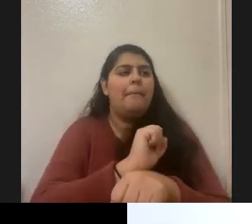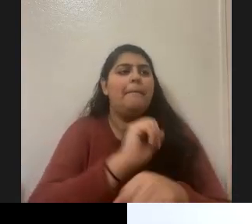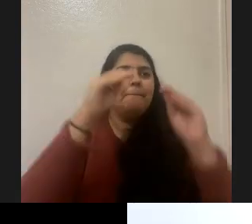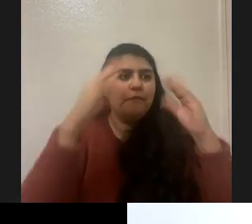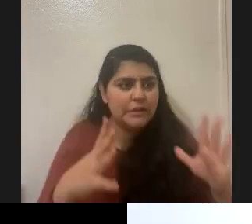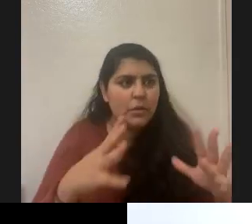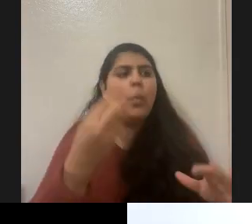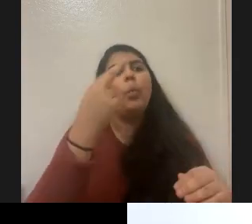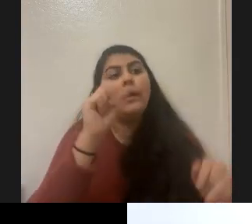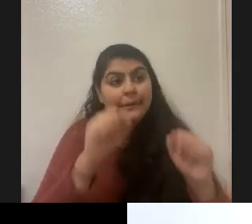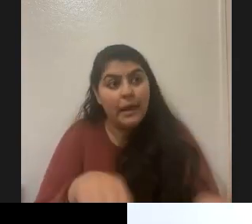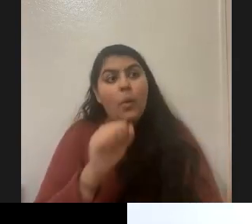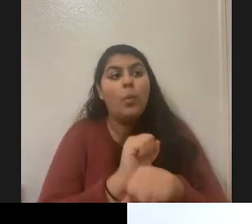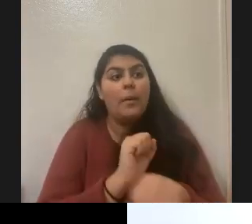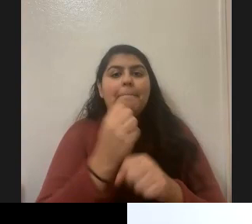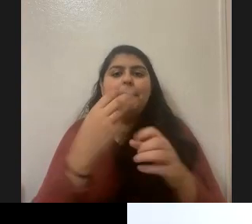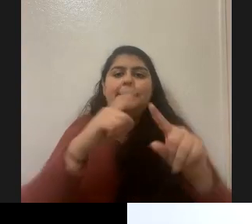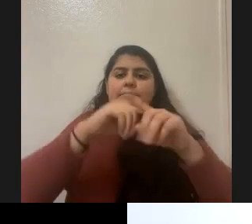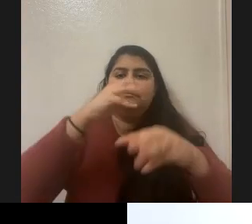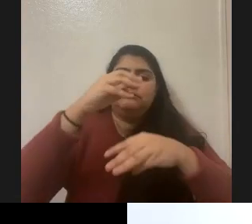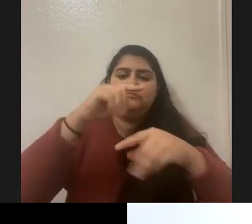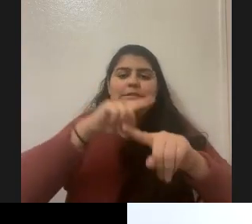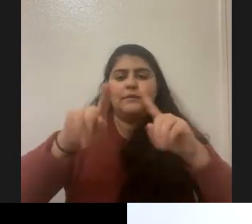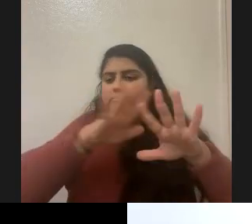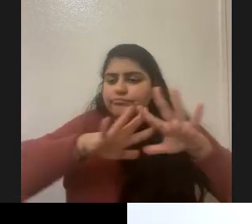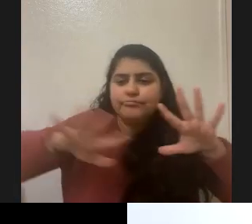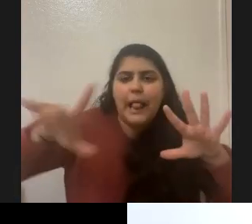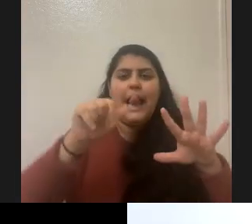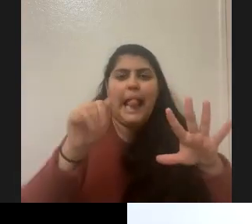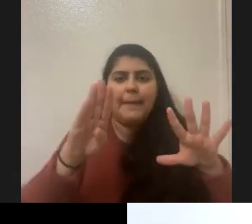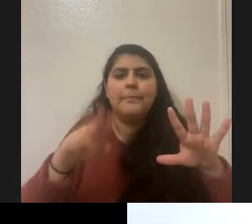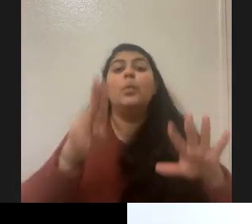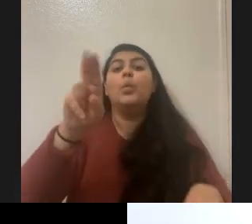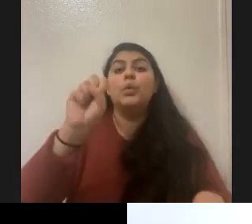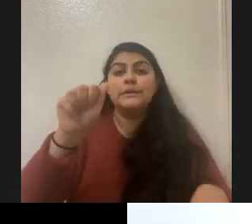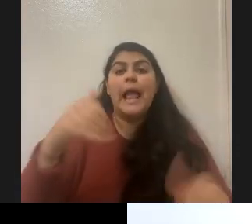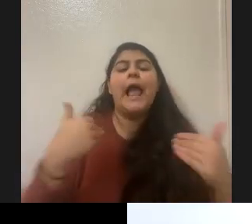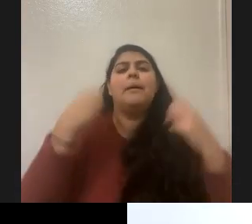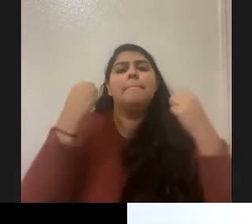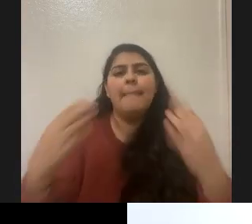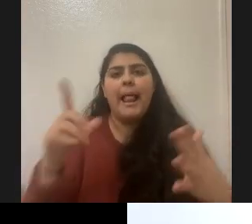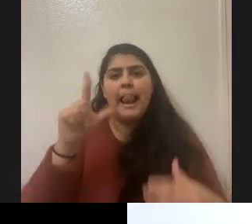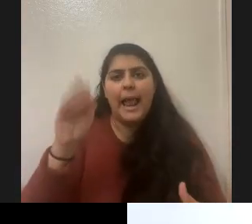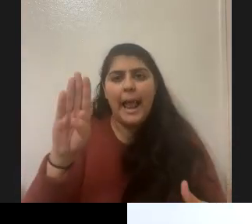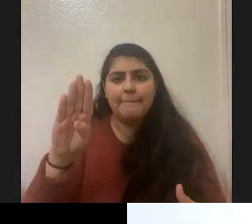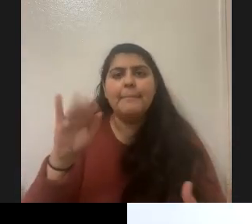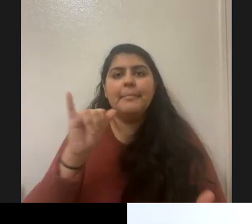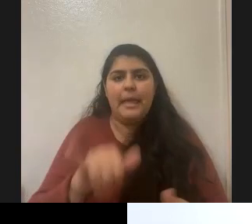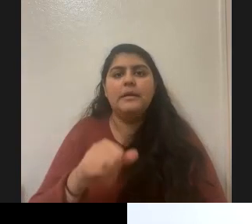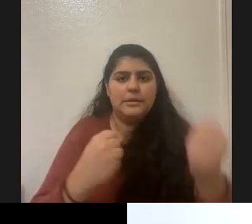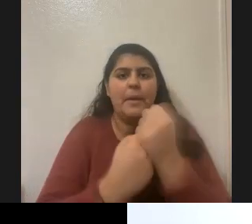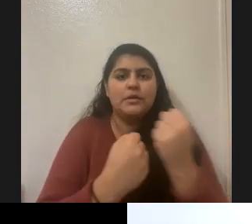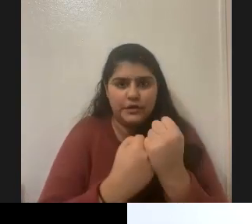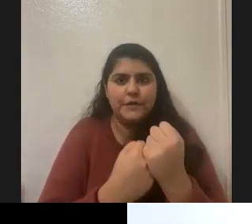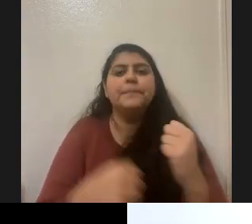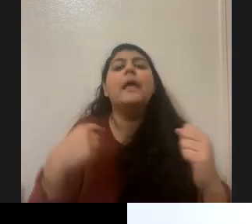can actually work at a lot of national labs. So, you know, our United States has a lot of labs that they sponsor and have. So, you can also work